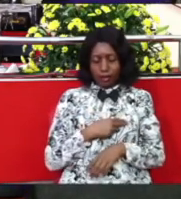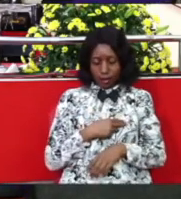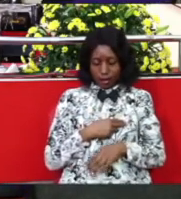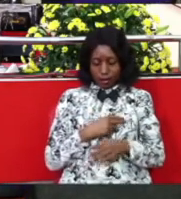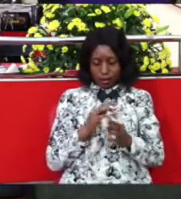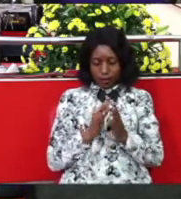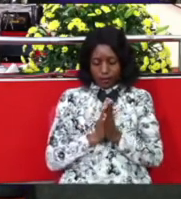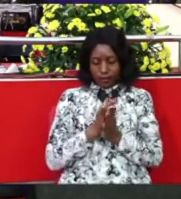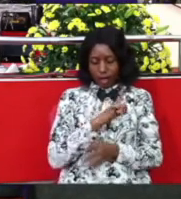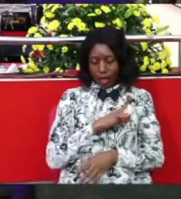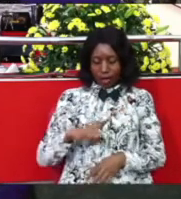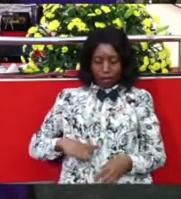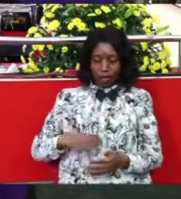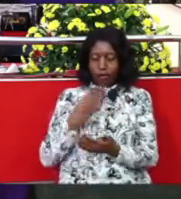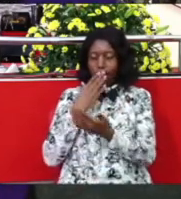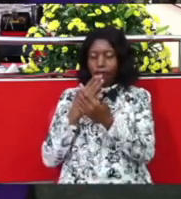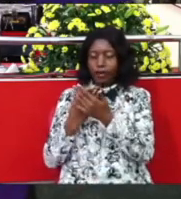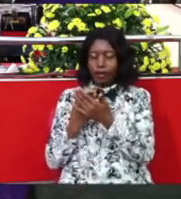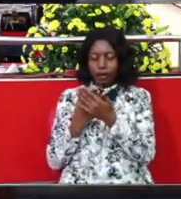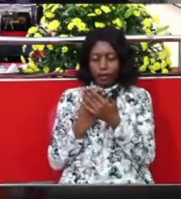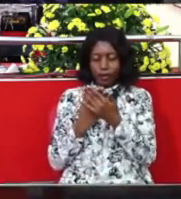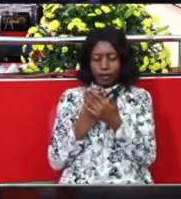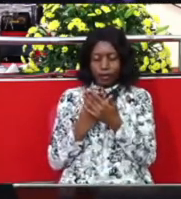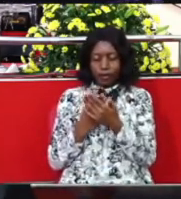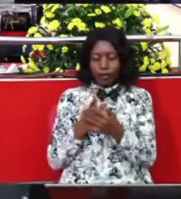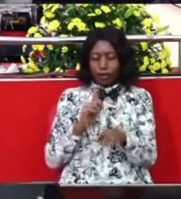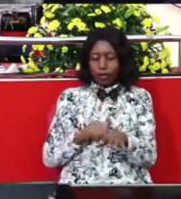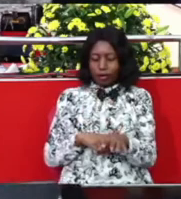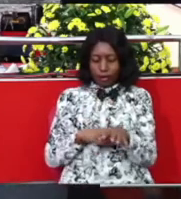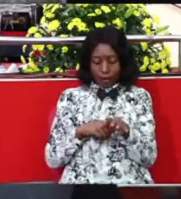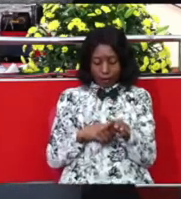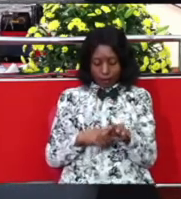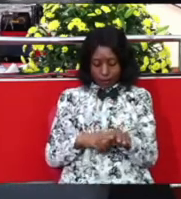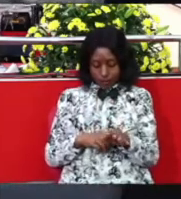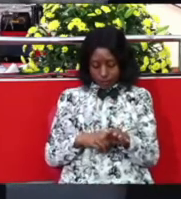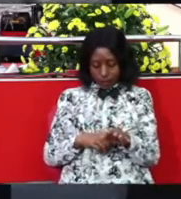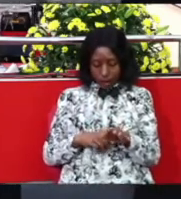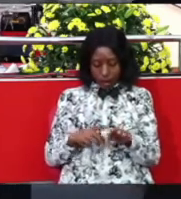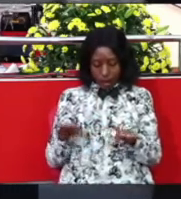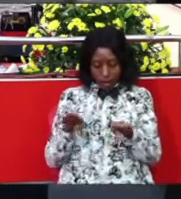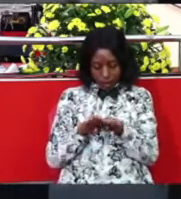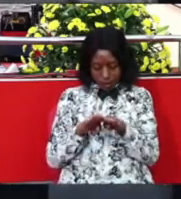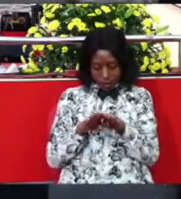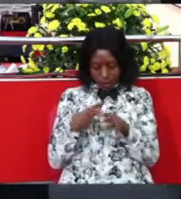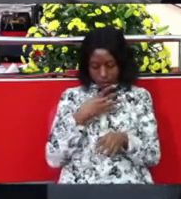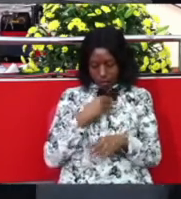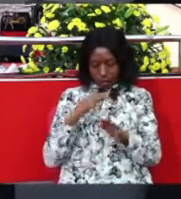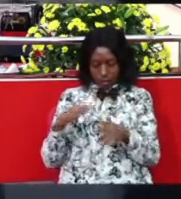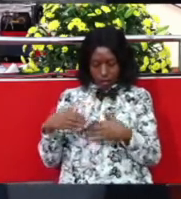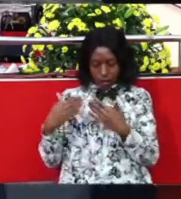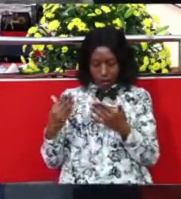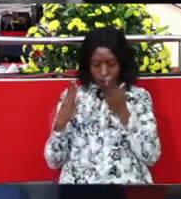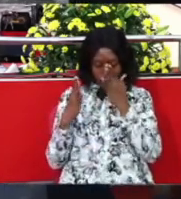Hallelujah. Lord, we thank you. Hallelujah. Baba nakushukuru. And as I close, I want to give somebody a chance. Ninapofunga ningalipenda kupatia mtu